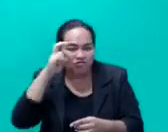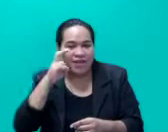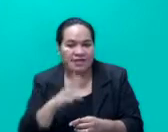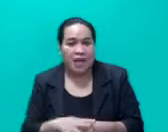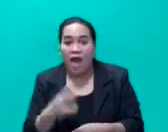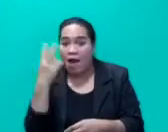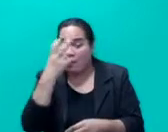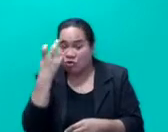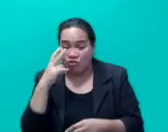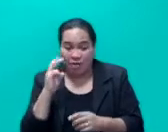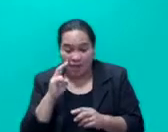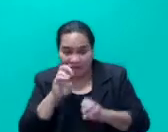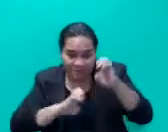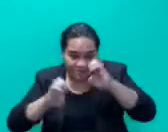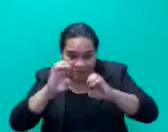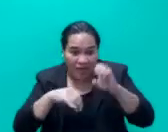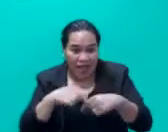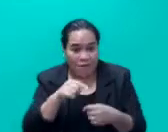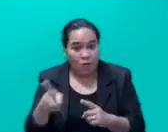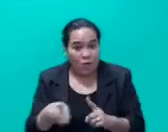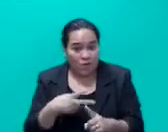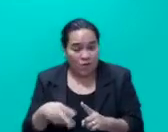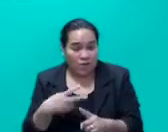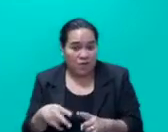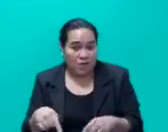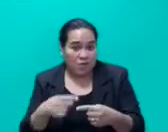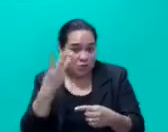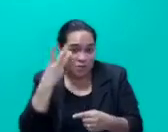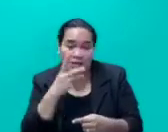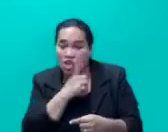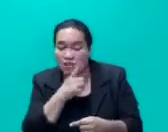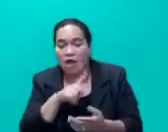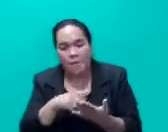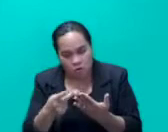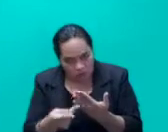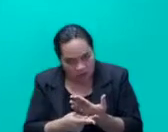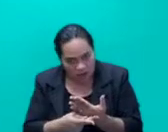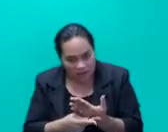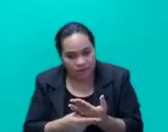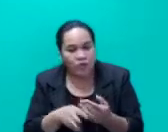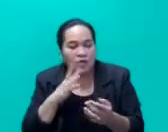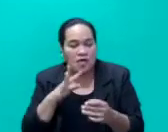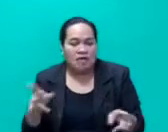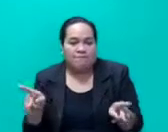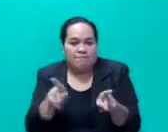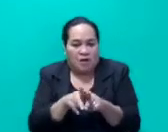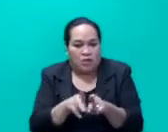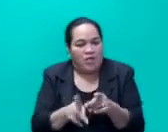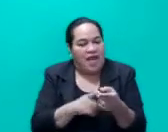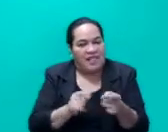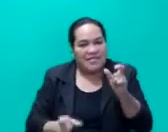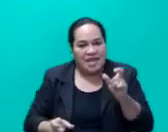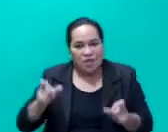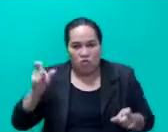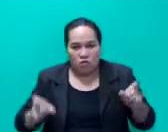evaluation of the Elimination of Violence Against Women and Girls program is undertaken in partnership with various stakeholders